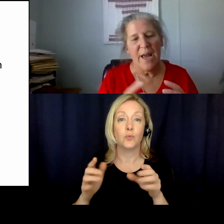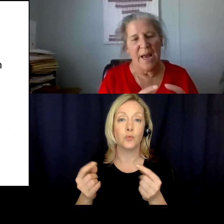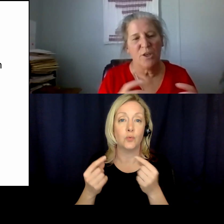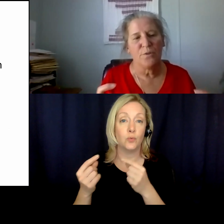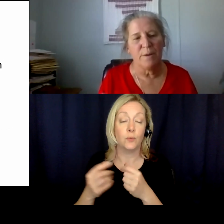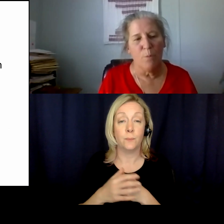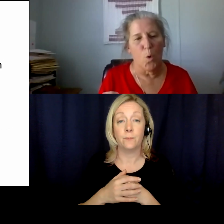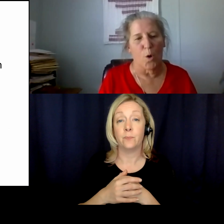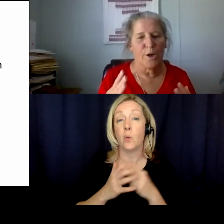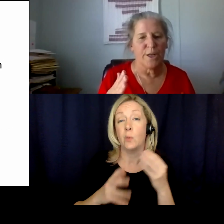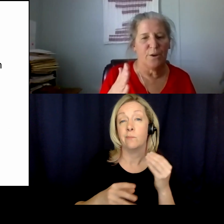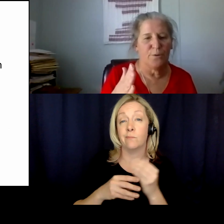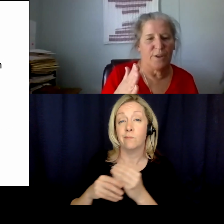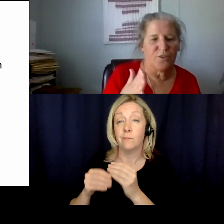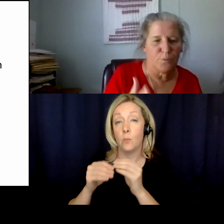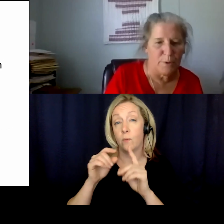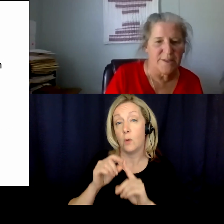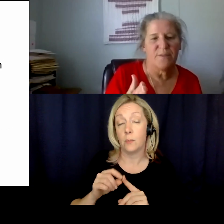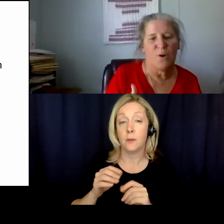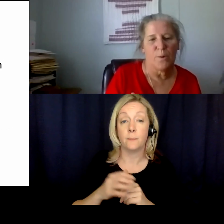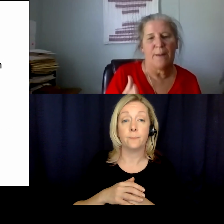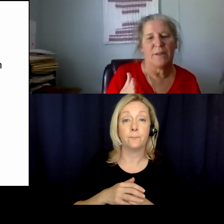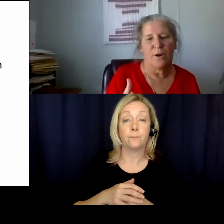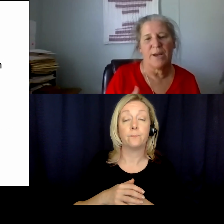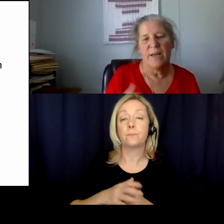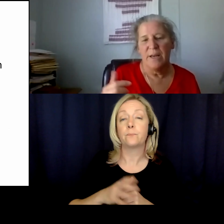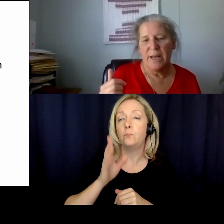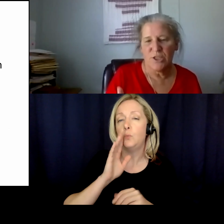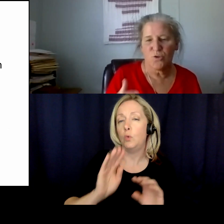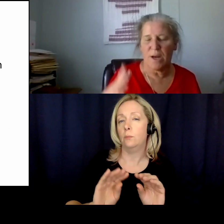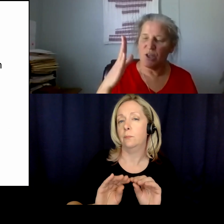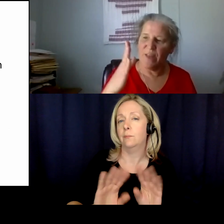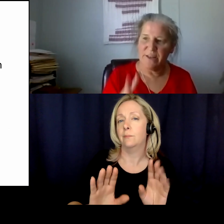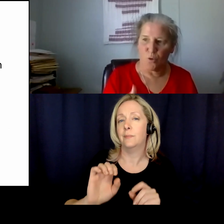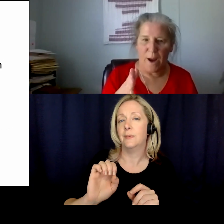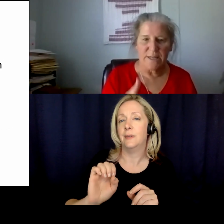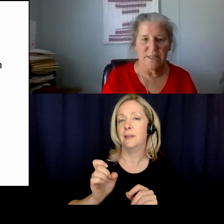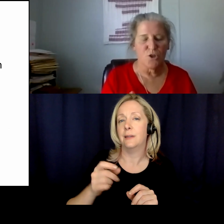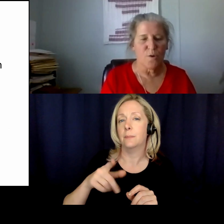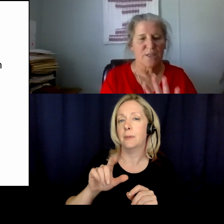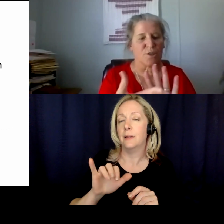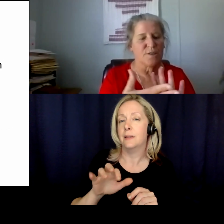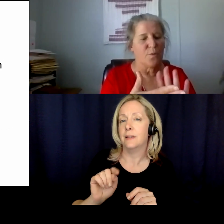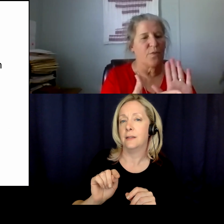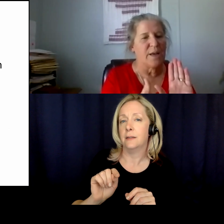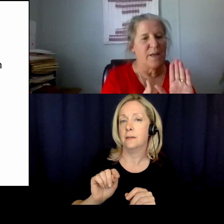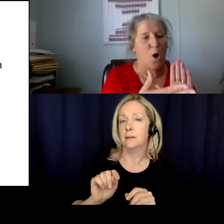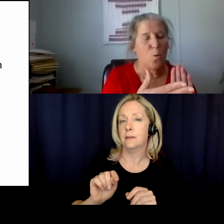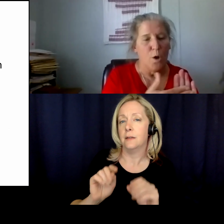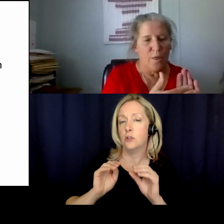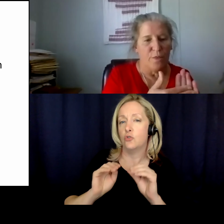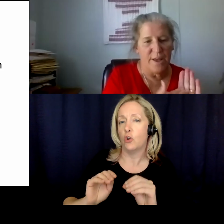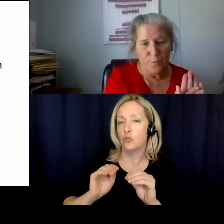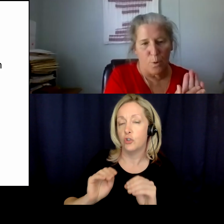vocabulary and using more. We're going to use explicit vocabulary instruction, that direct instruction, so that they